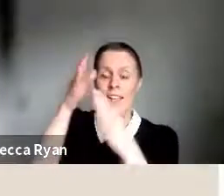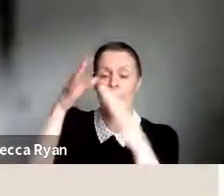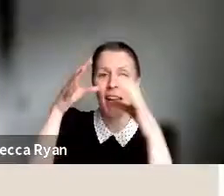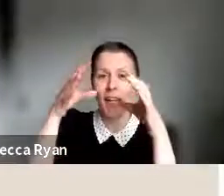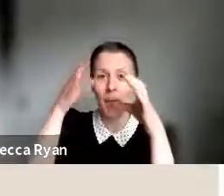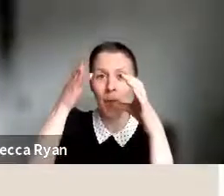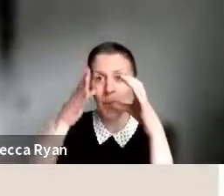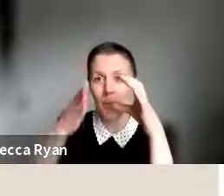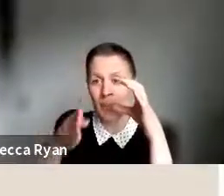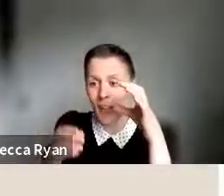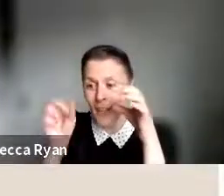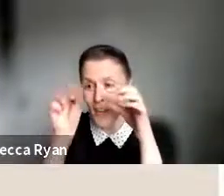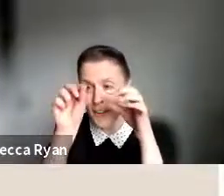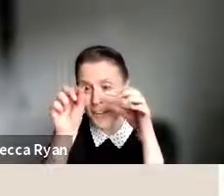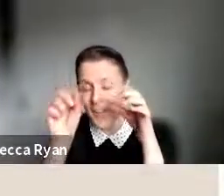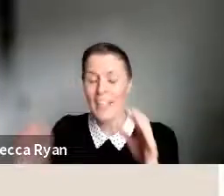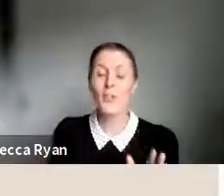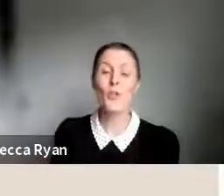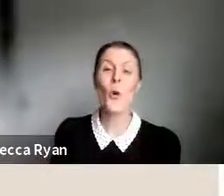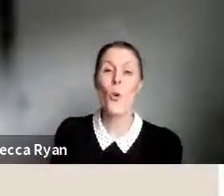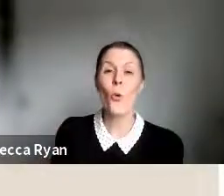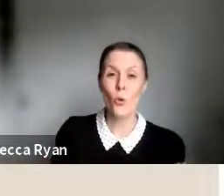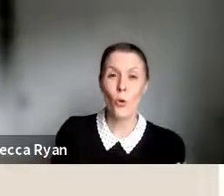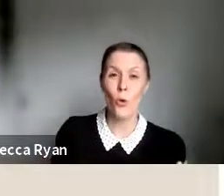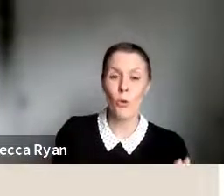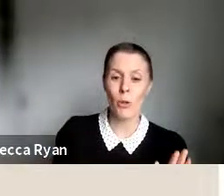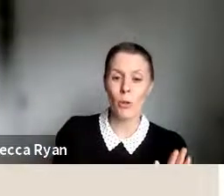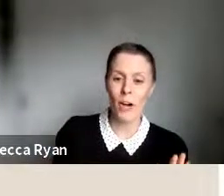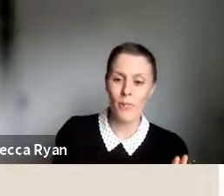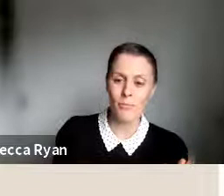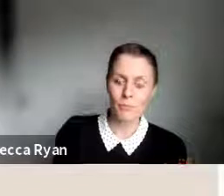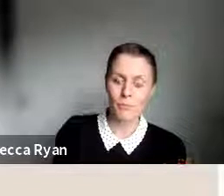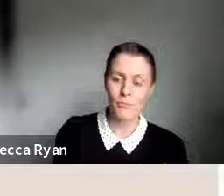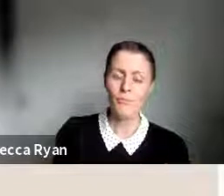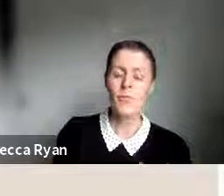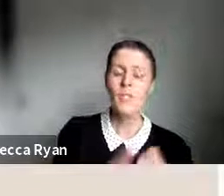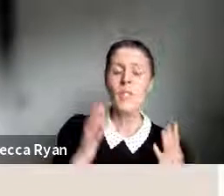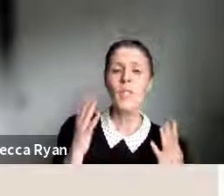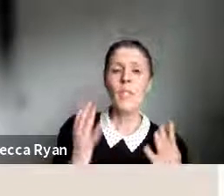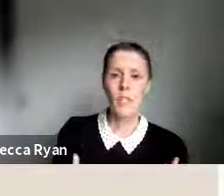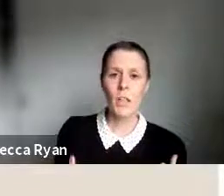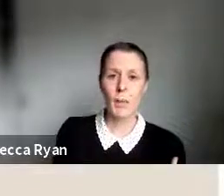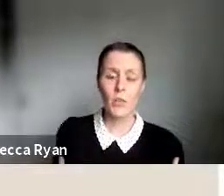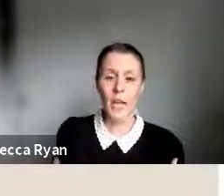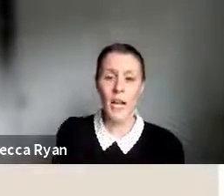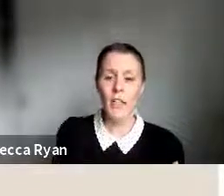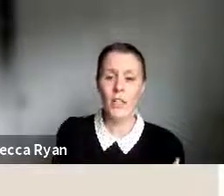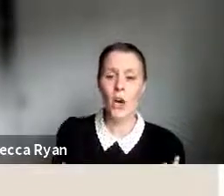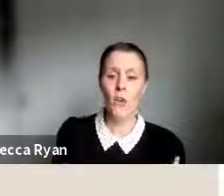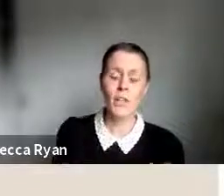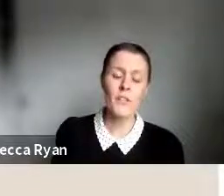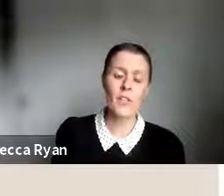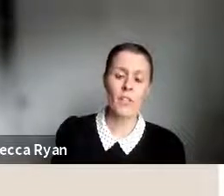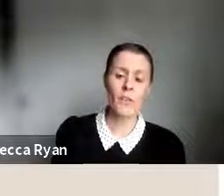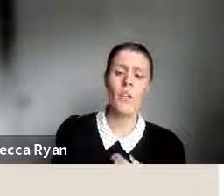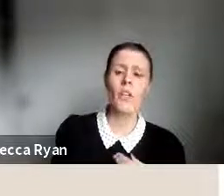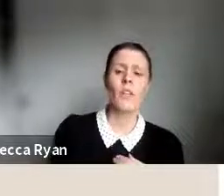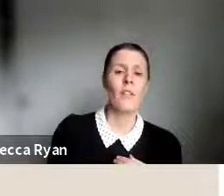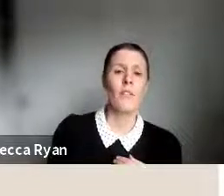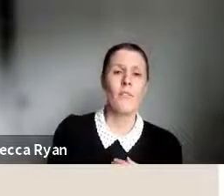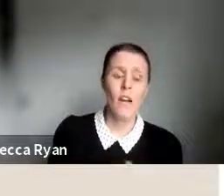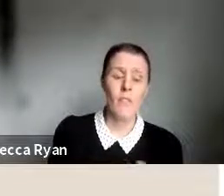like taking a person and being like, just, it's so incredibly rare. Let's talk about the reality. COVID has